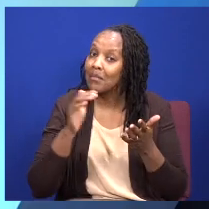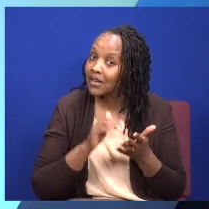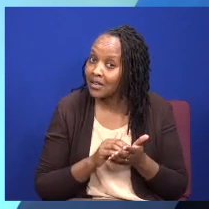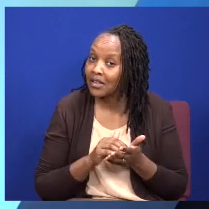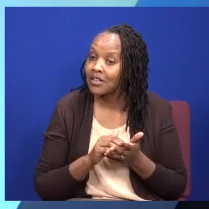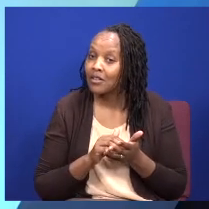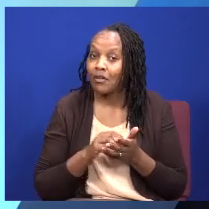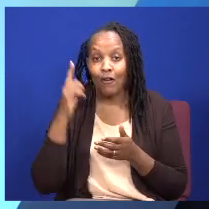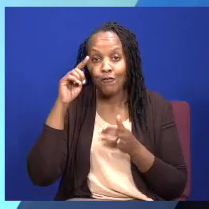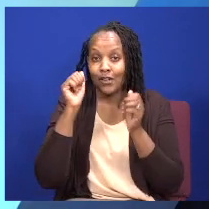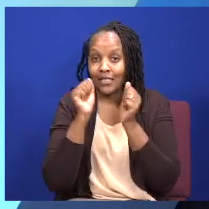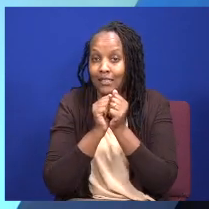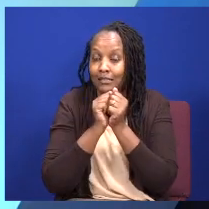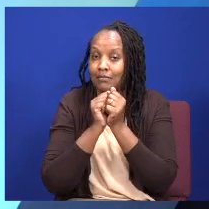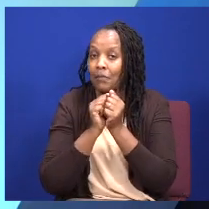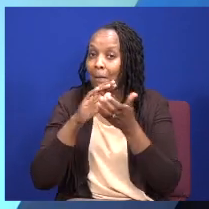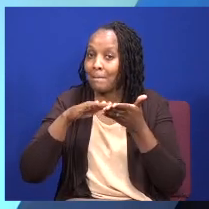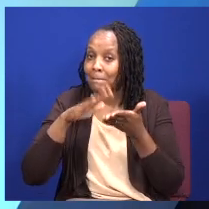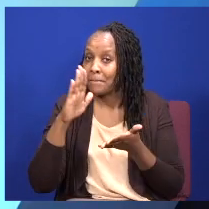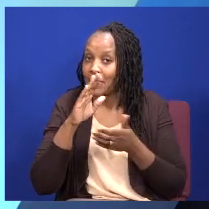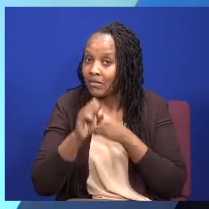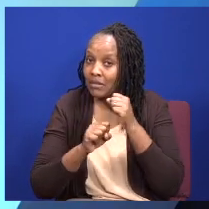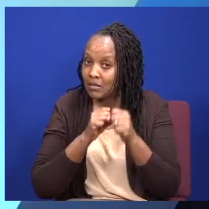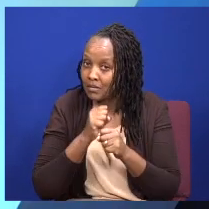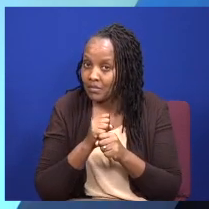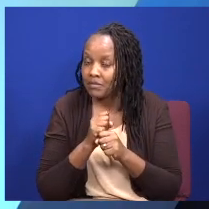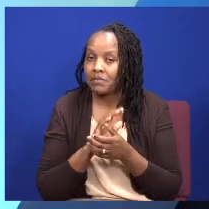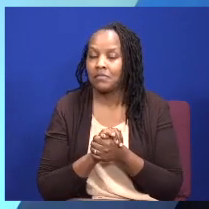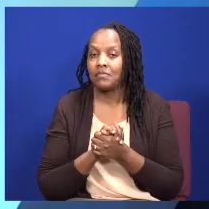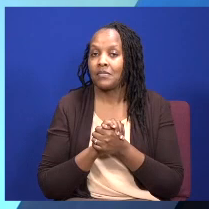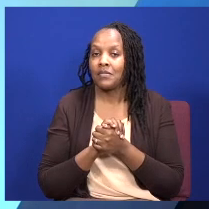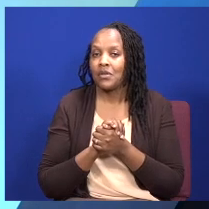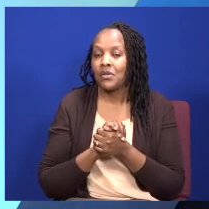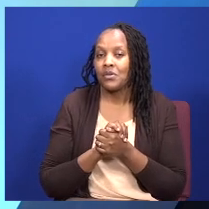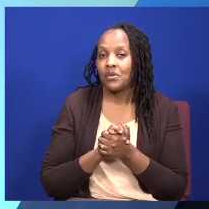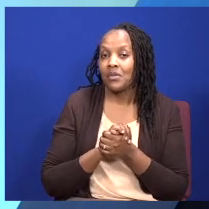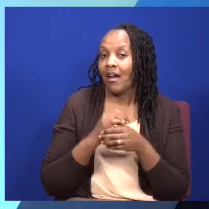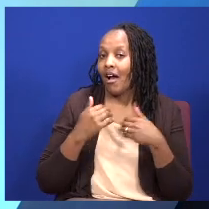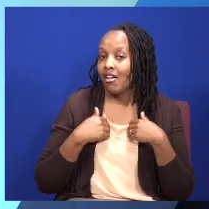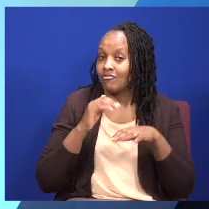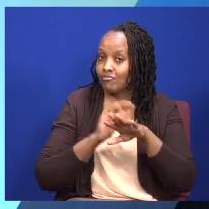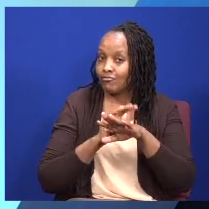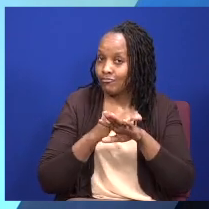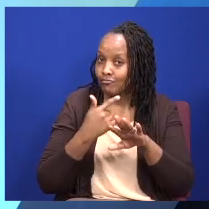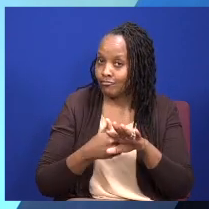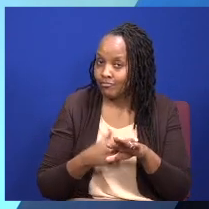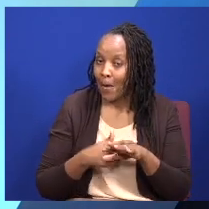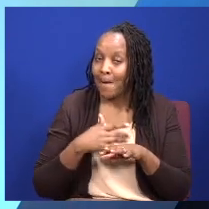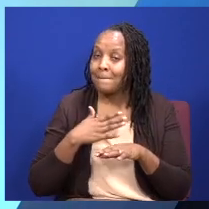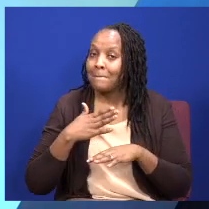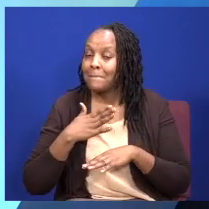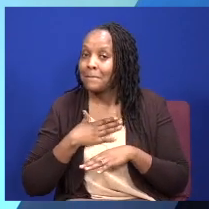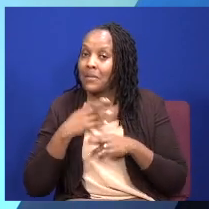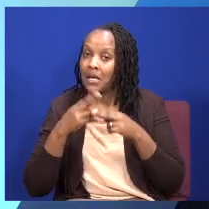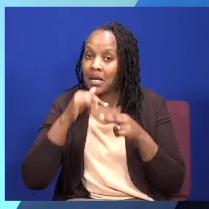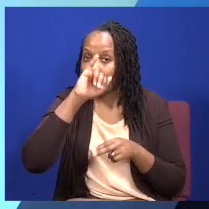segment for 10 years and above. And we are glad that you could join us and you're looking forward to an exciting time together. My name is June Dongo